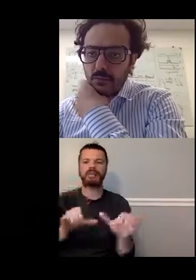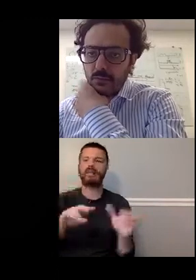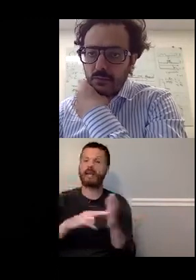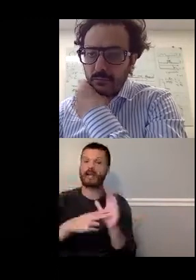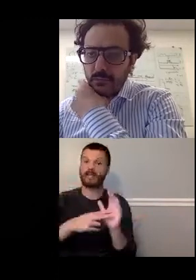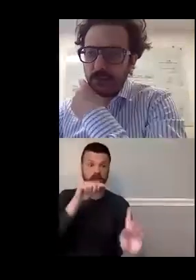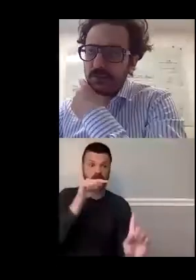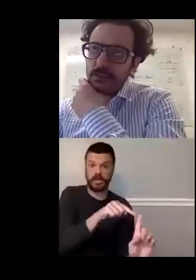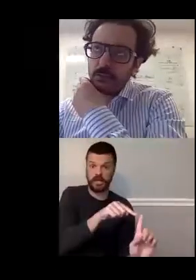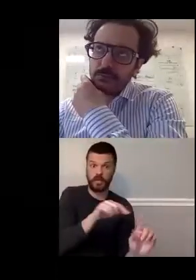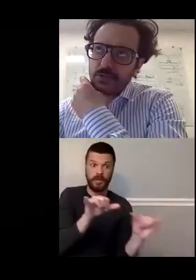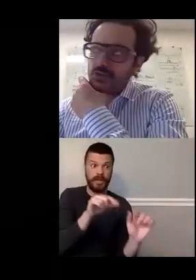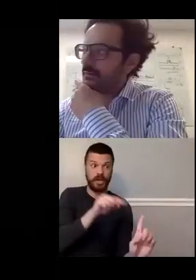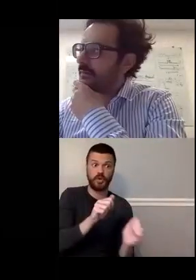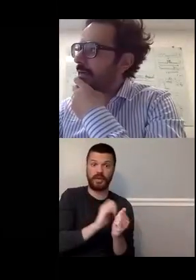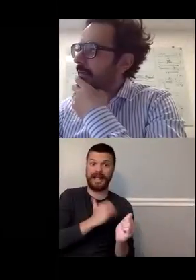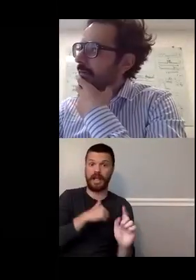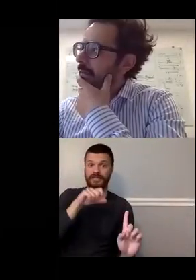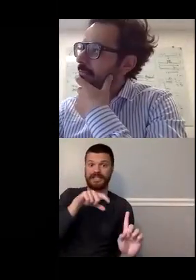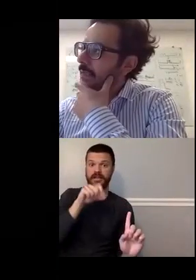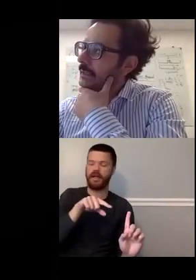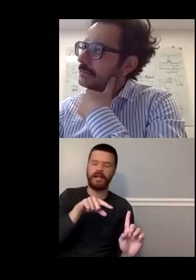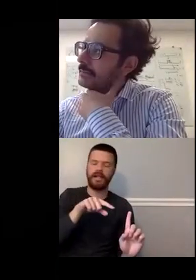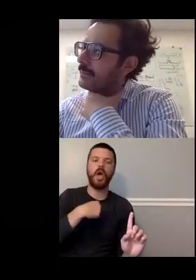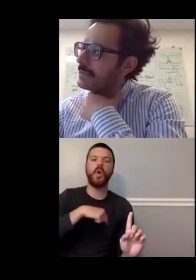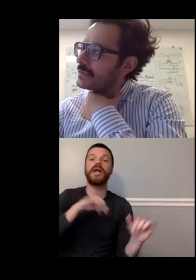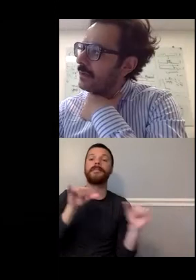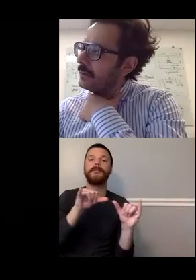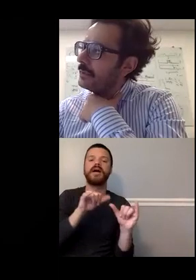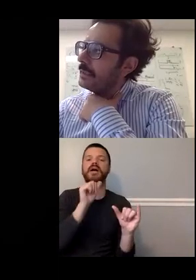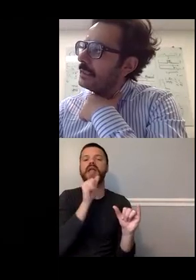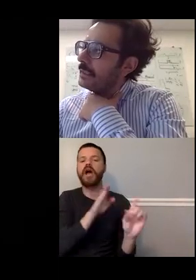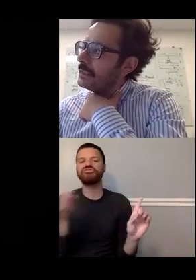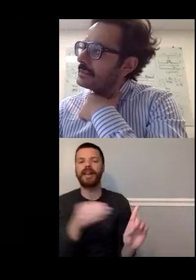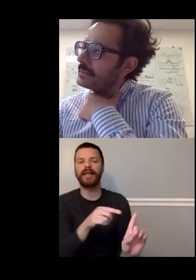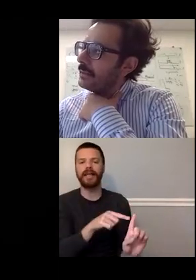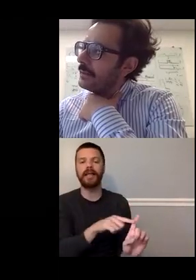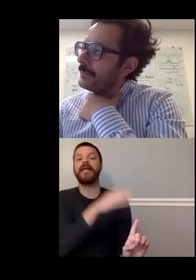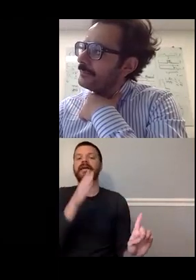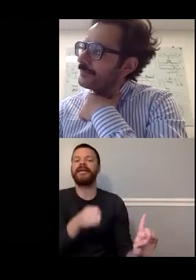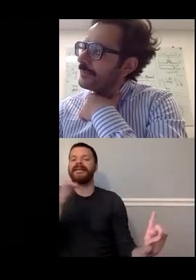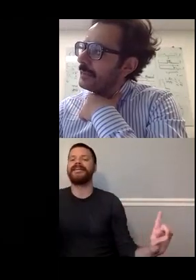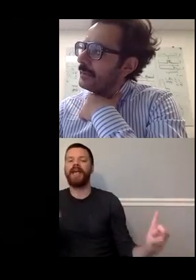with our signal, we measure it indirectly. And it depends on this